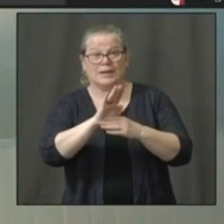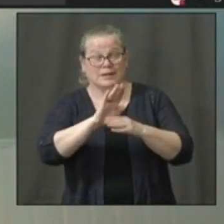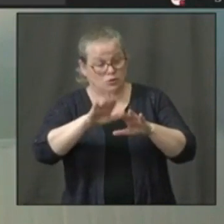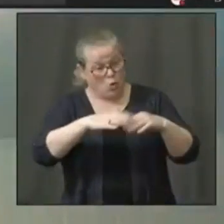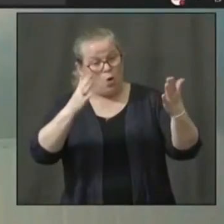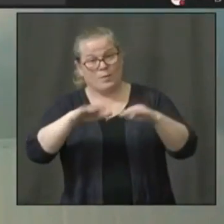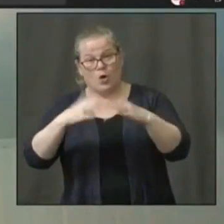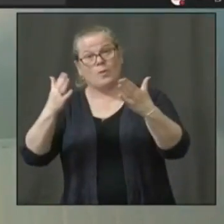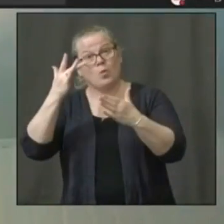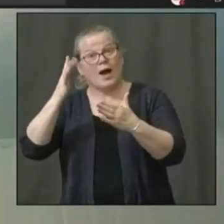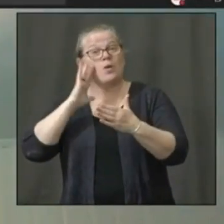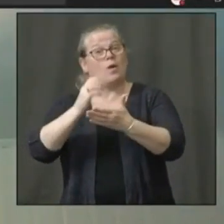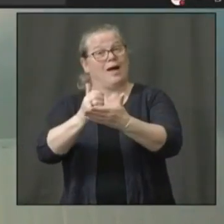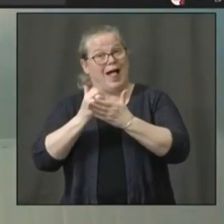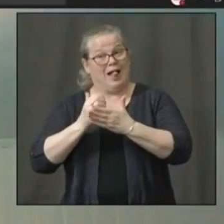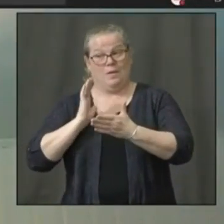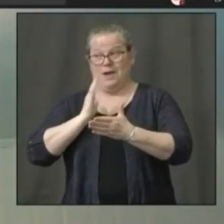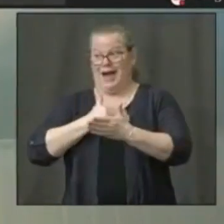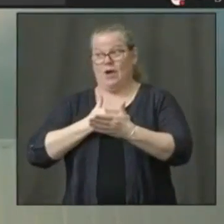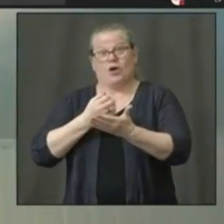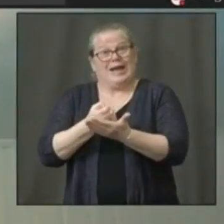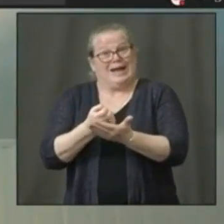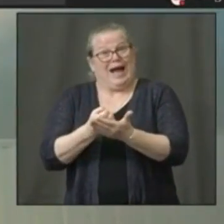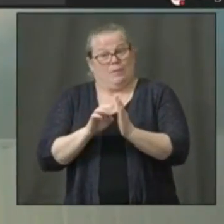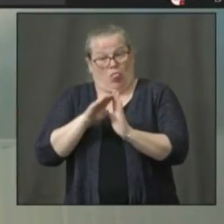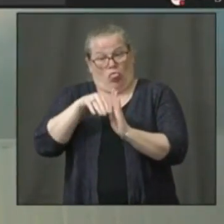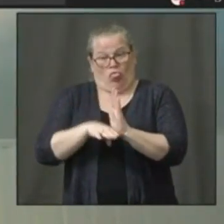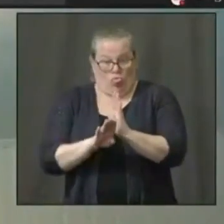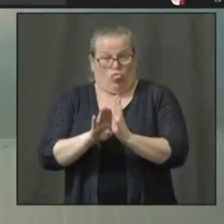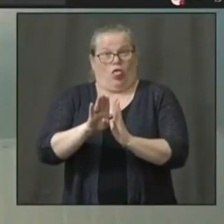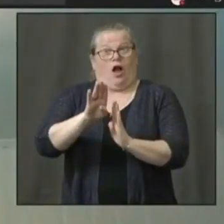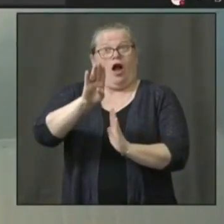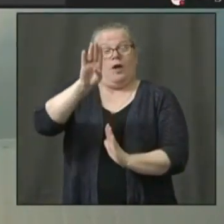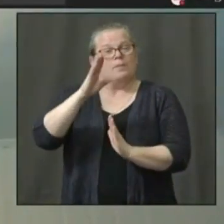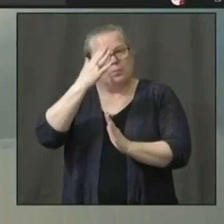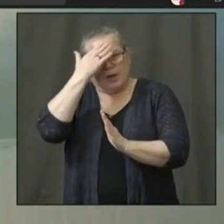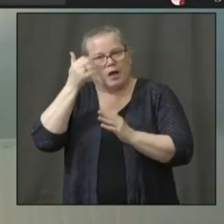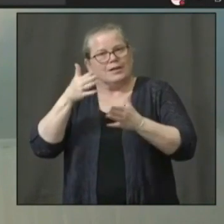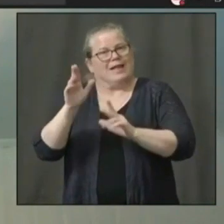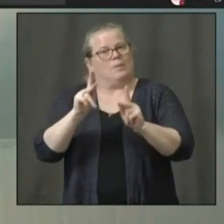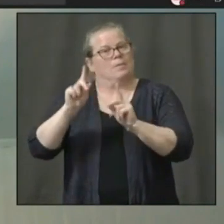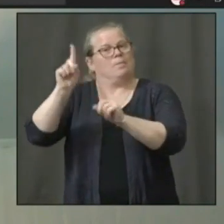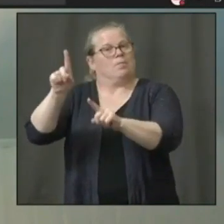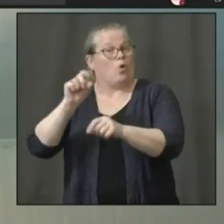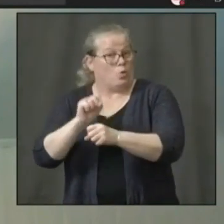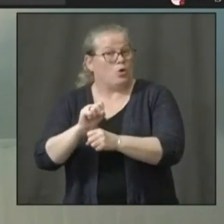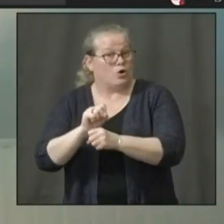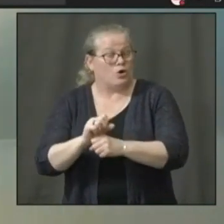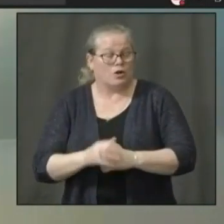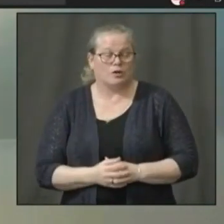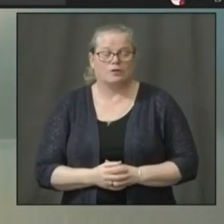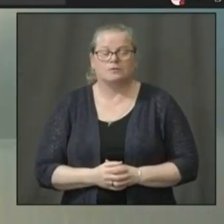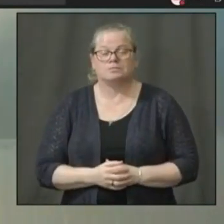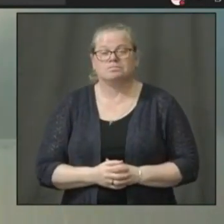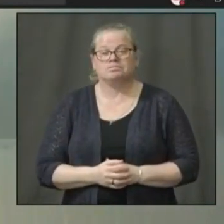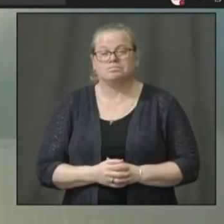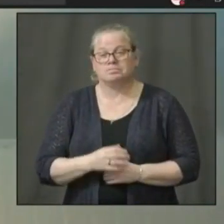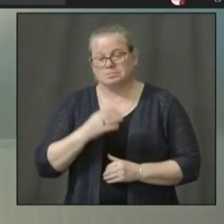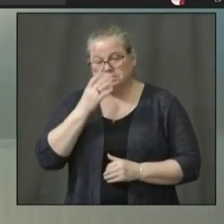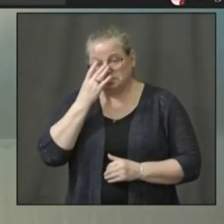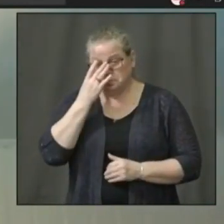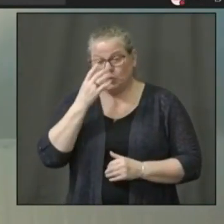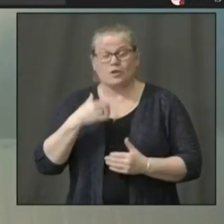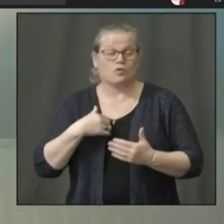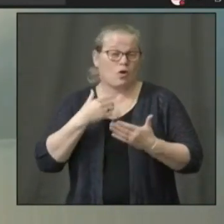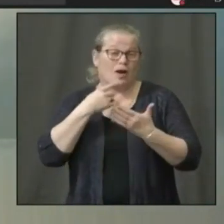economic recovery. It's part of the workforce infrastructure. So with that, I would just close by saying this is a